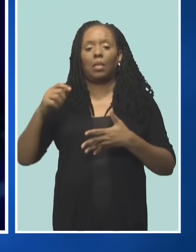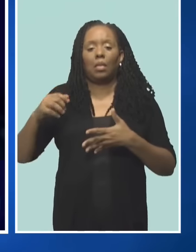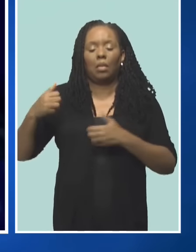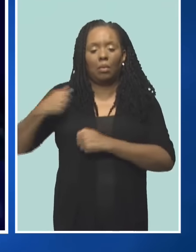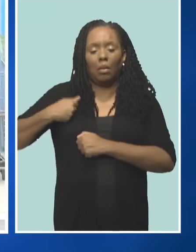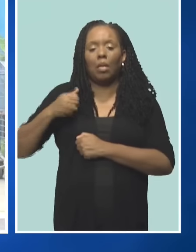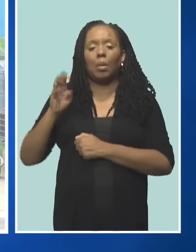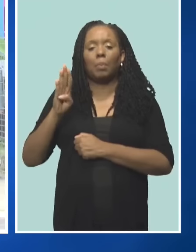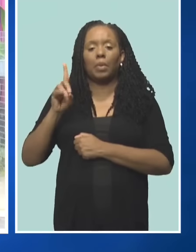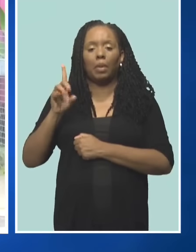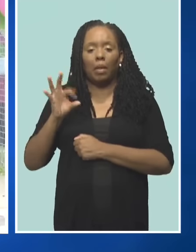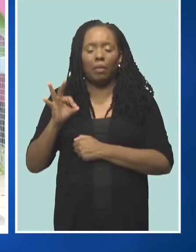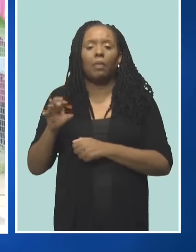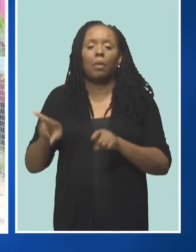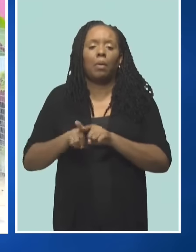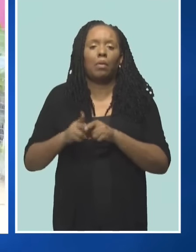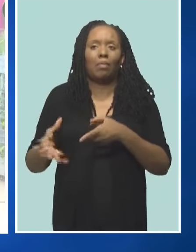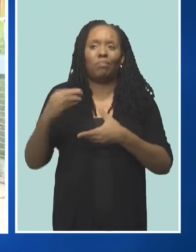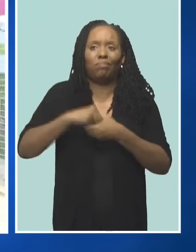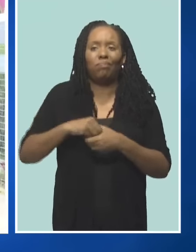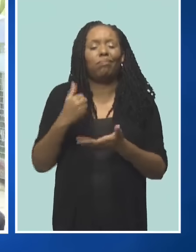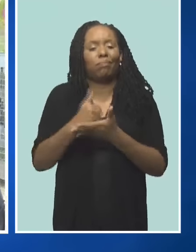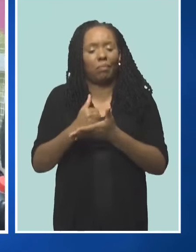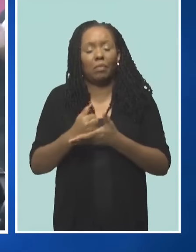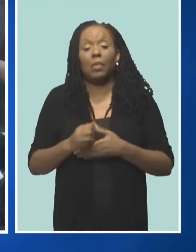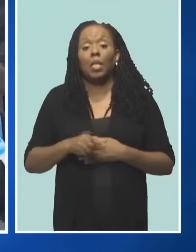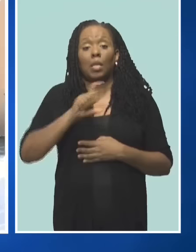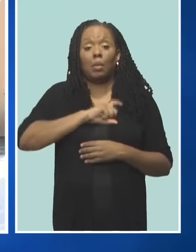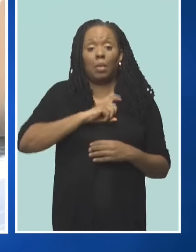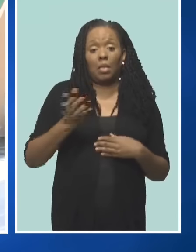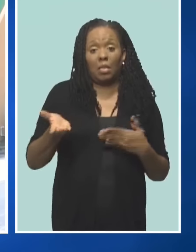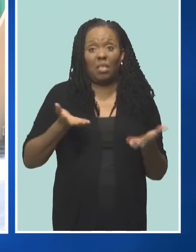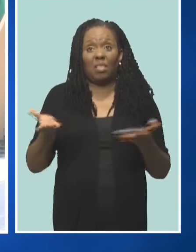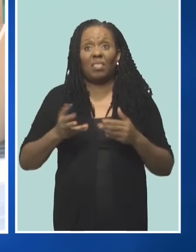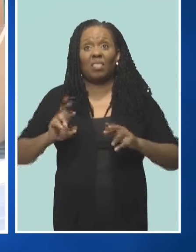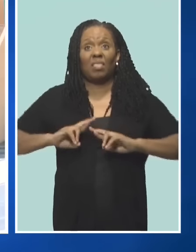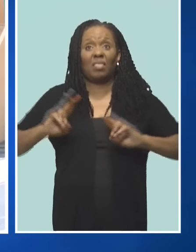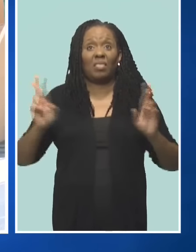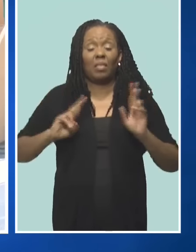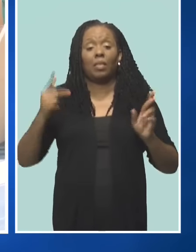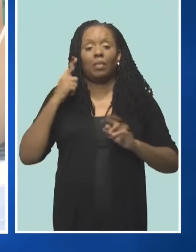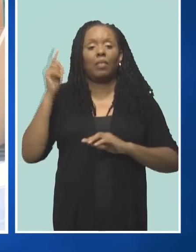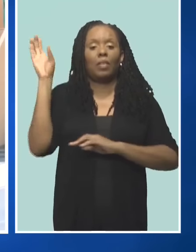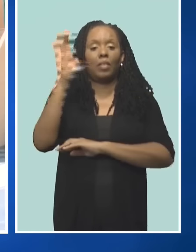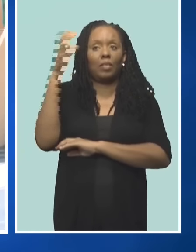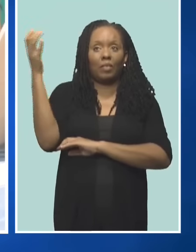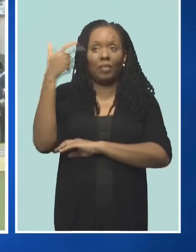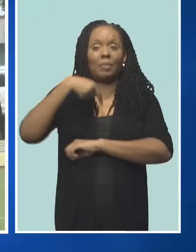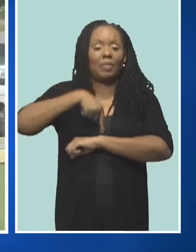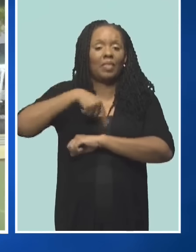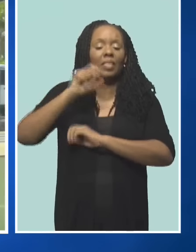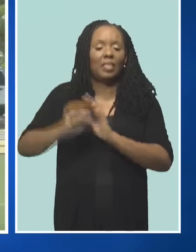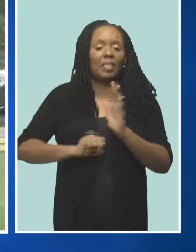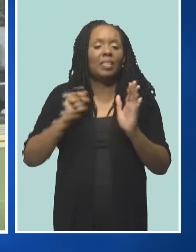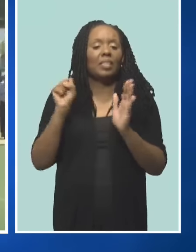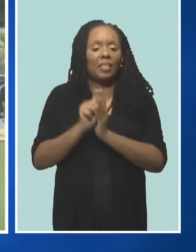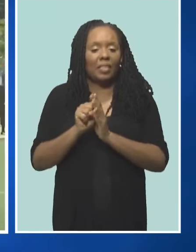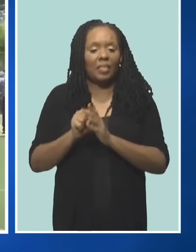also. Commissioner Boyce says the police service is already preparing for the Yuletide season. Anesta